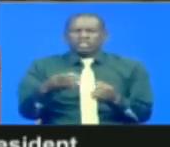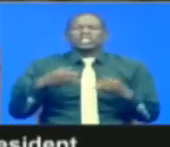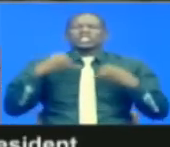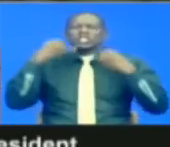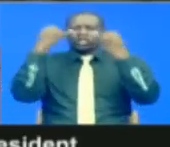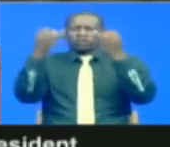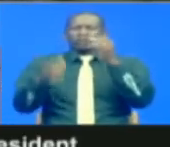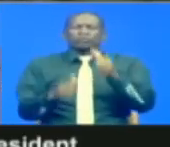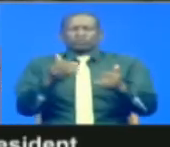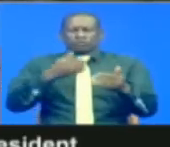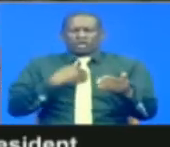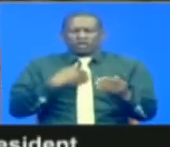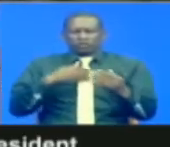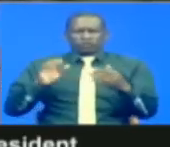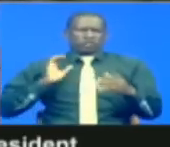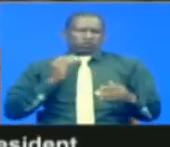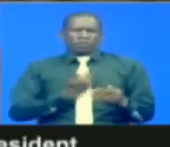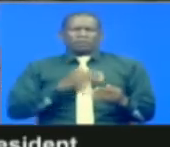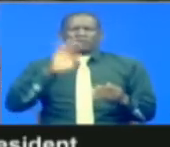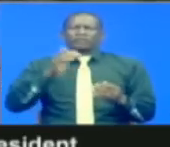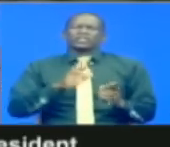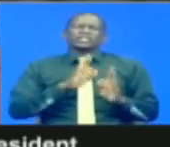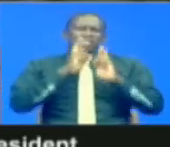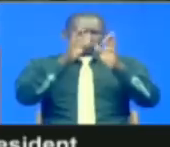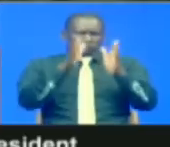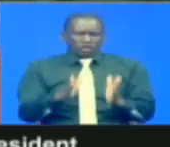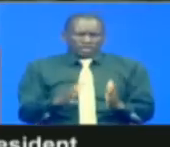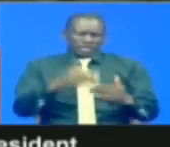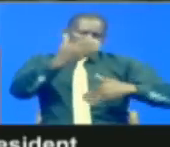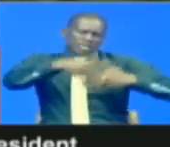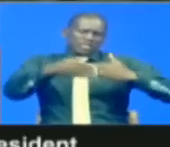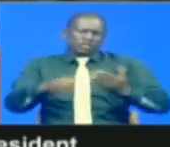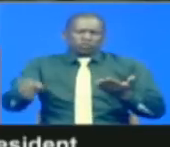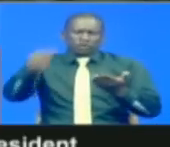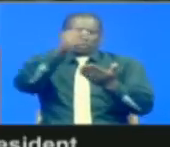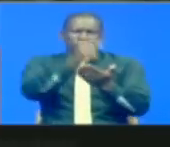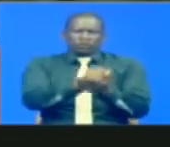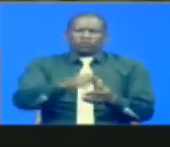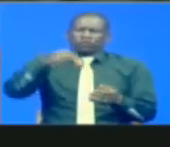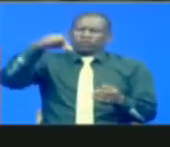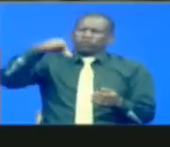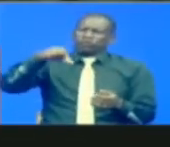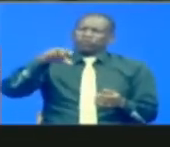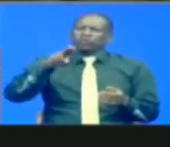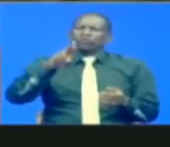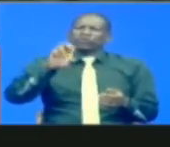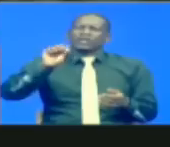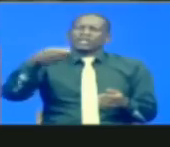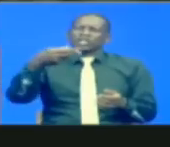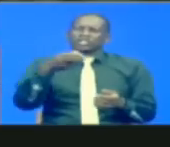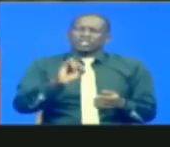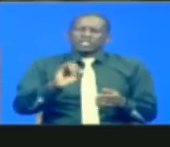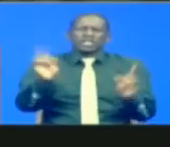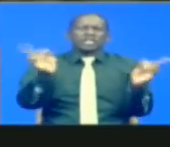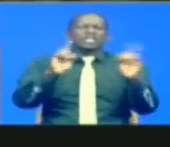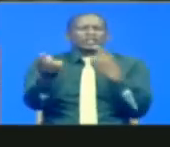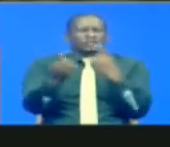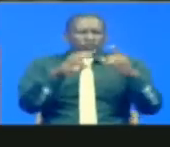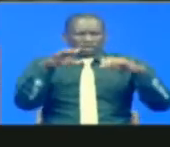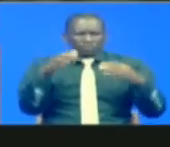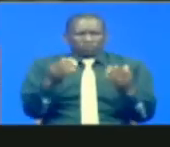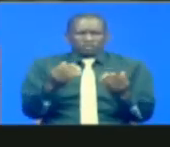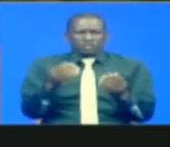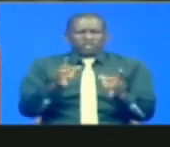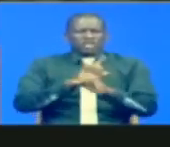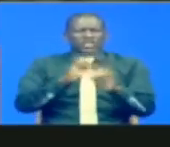was given to the committee by the first respondent related to the appointment of Mr. Qureshi it did not touch on or have any bearings on